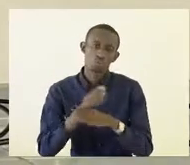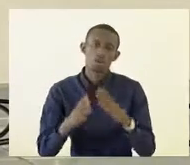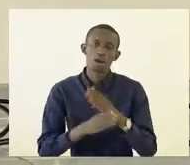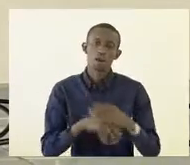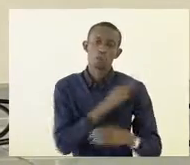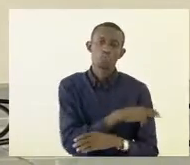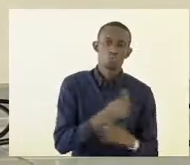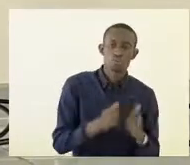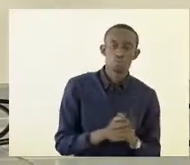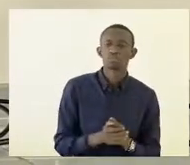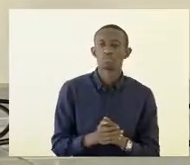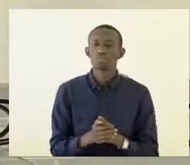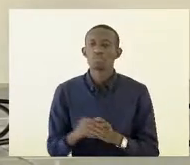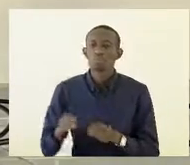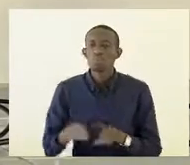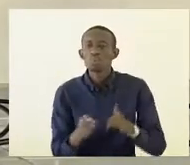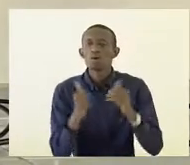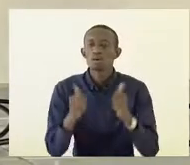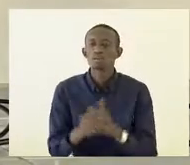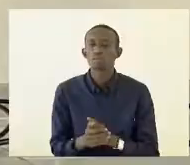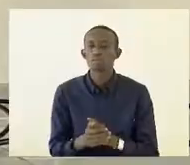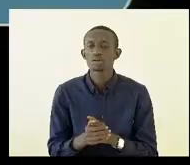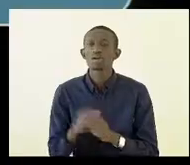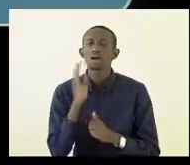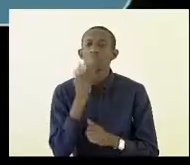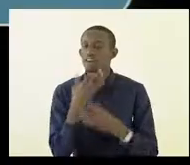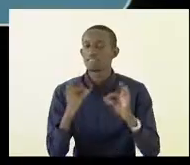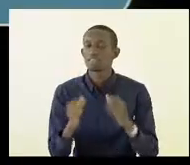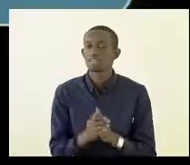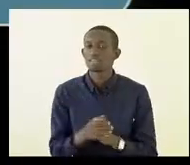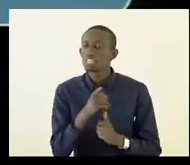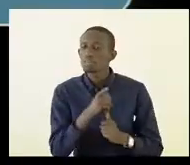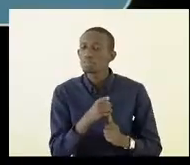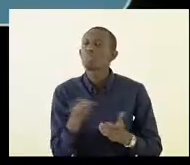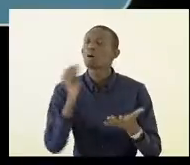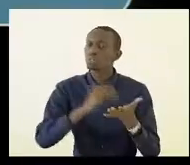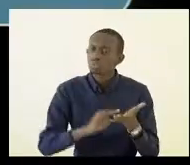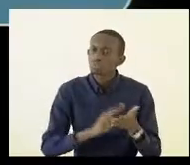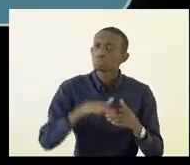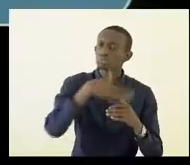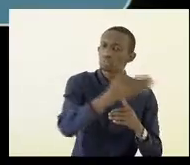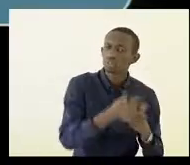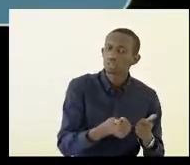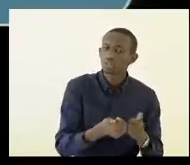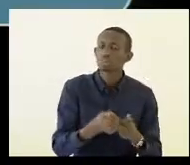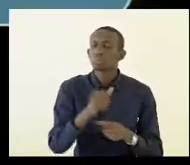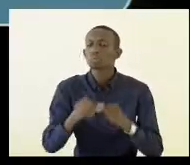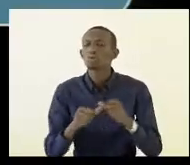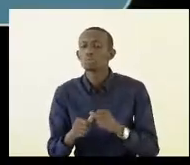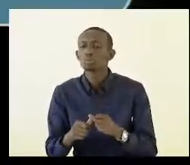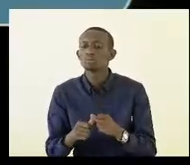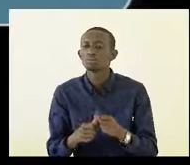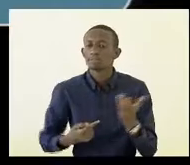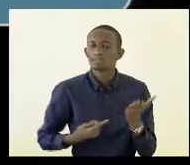water, as a result of that foreign exchange. What about the technological applications we bring